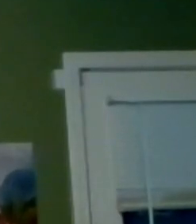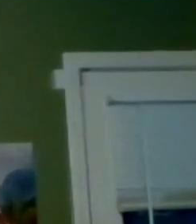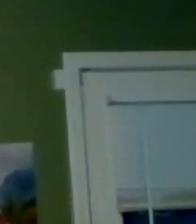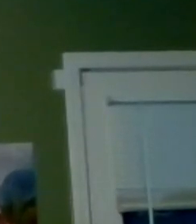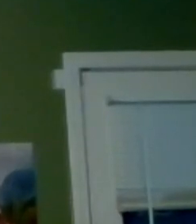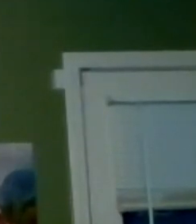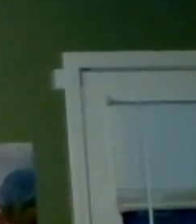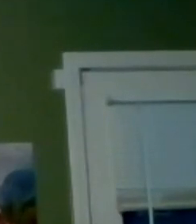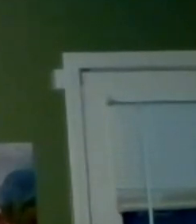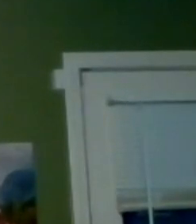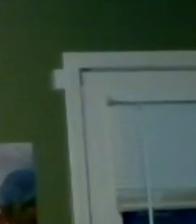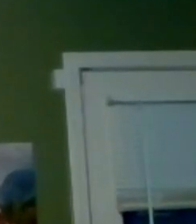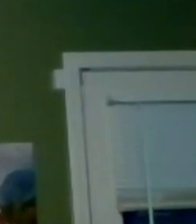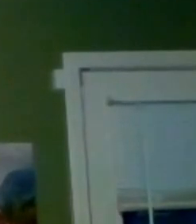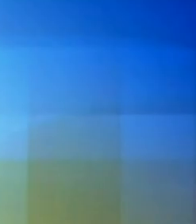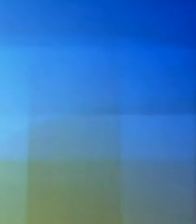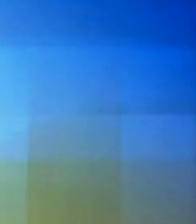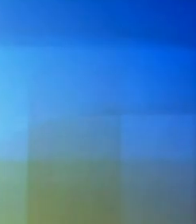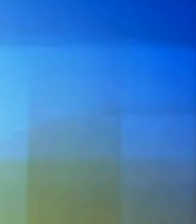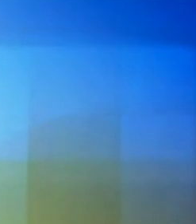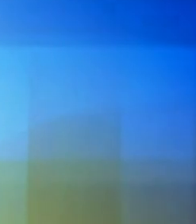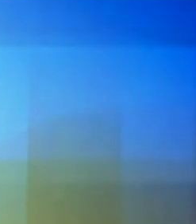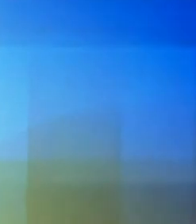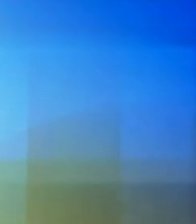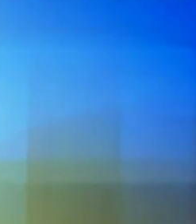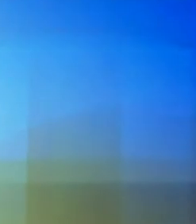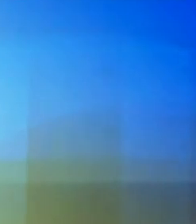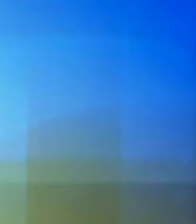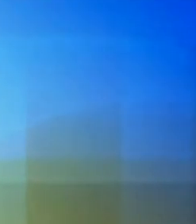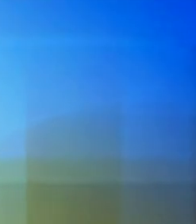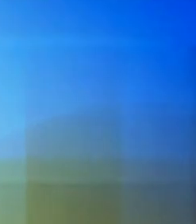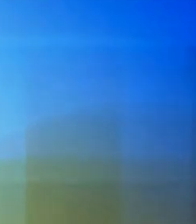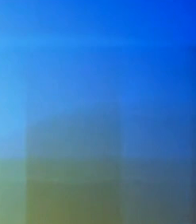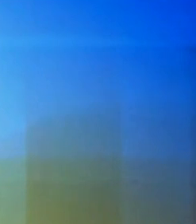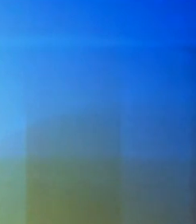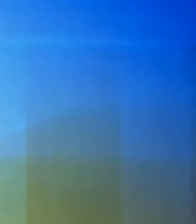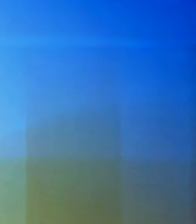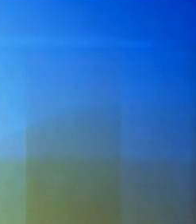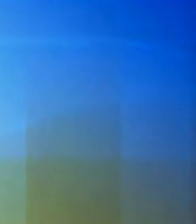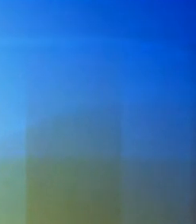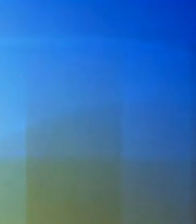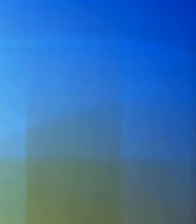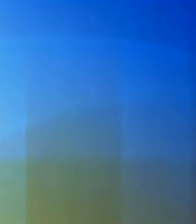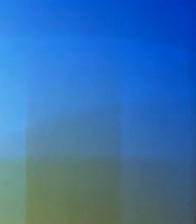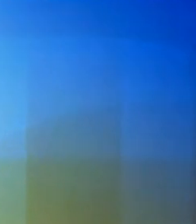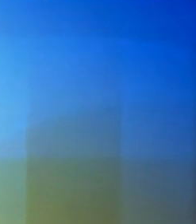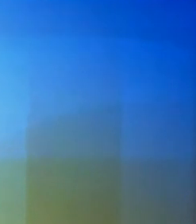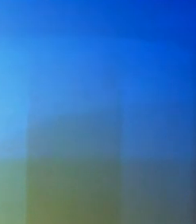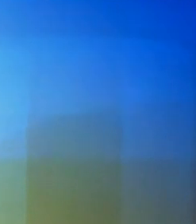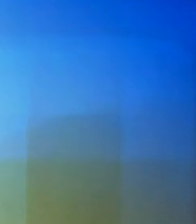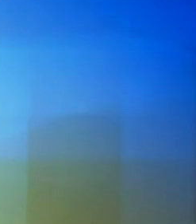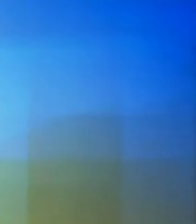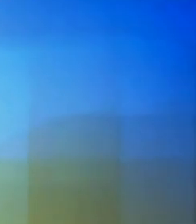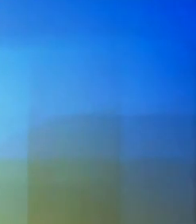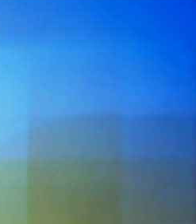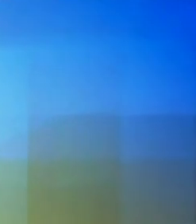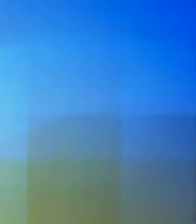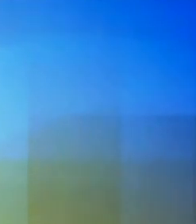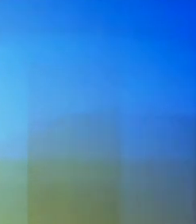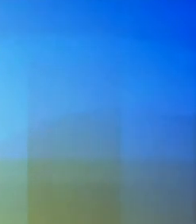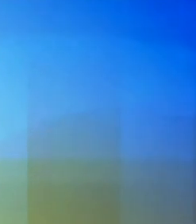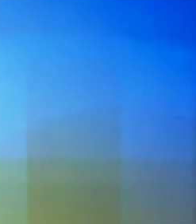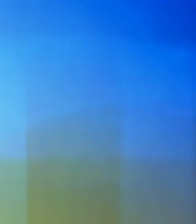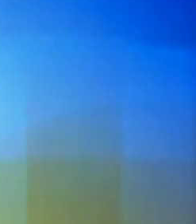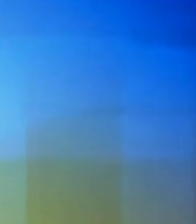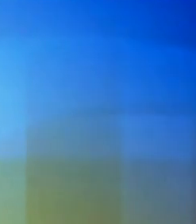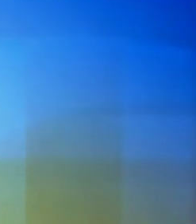then. Right. Yeah. Debbie, the economic despair, is out there, but the needs